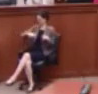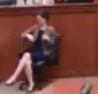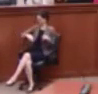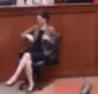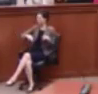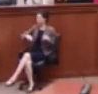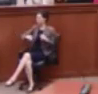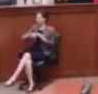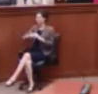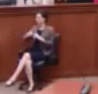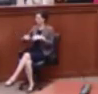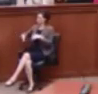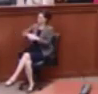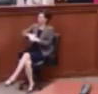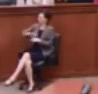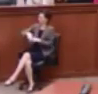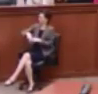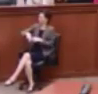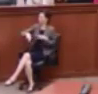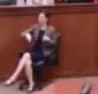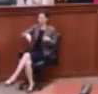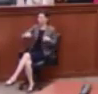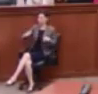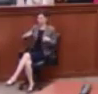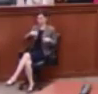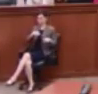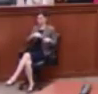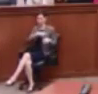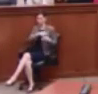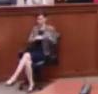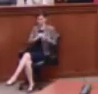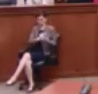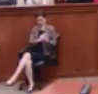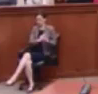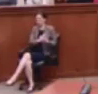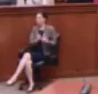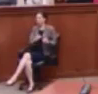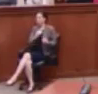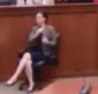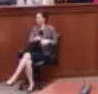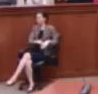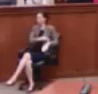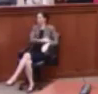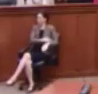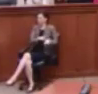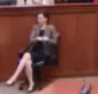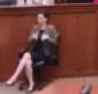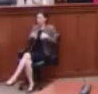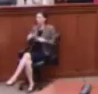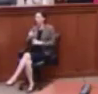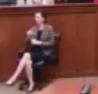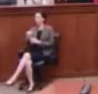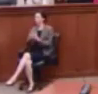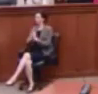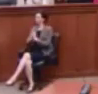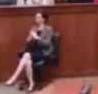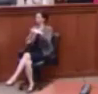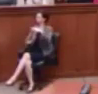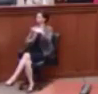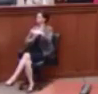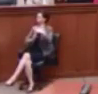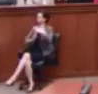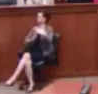that align with Louisiana's high-demand careers? We asked that question in